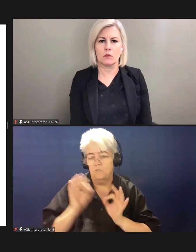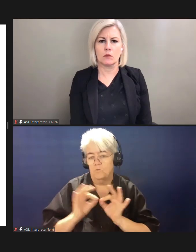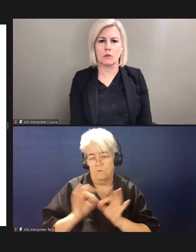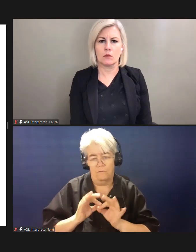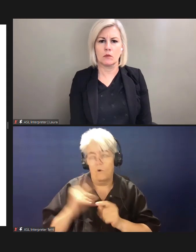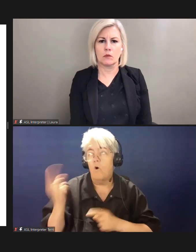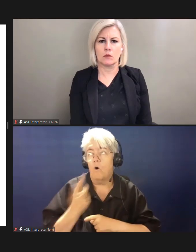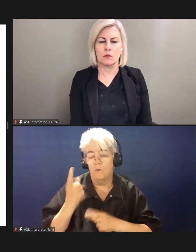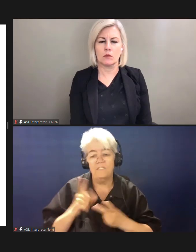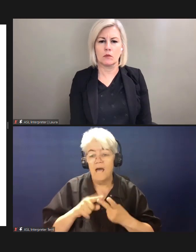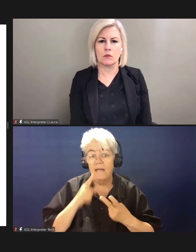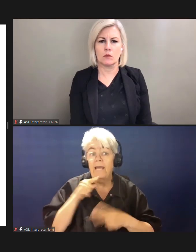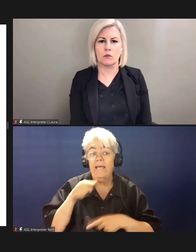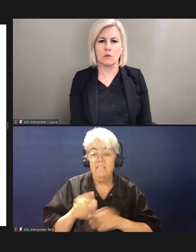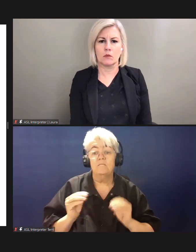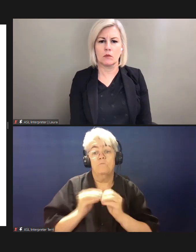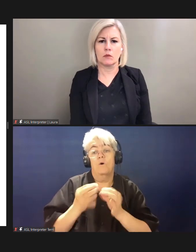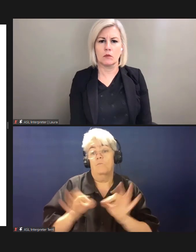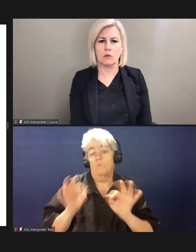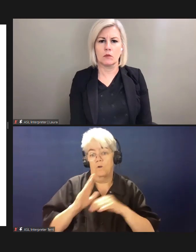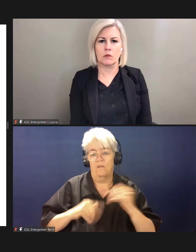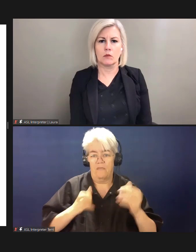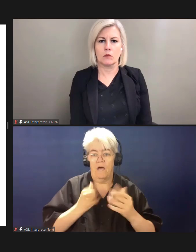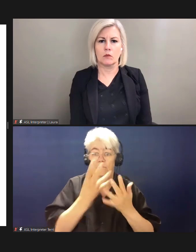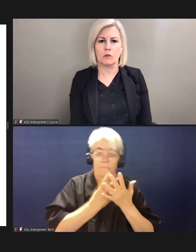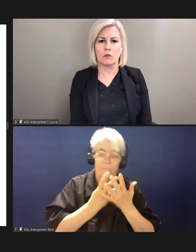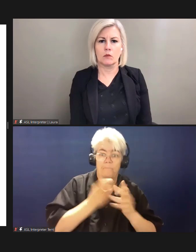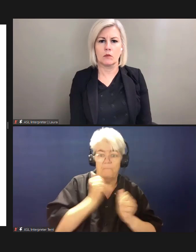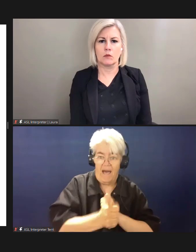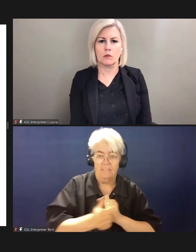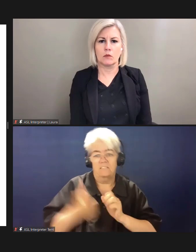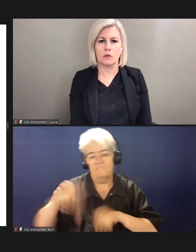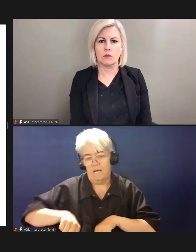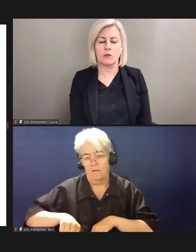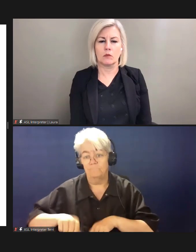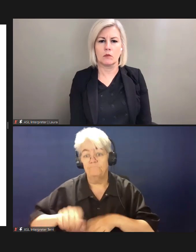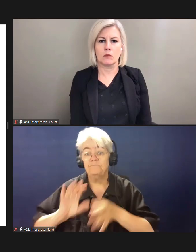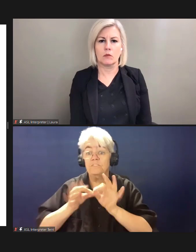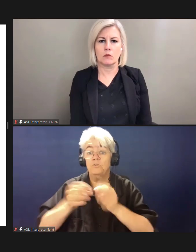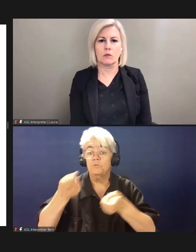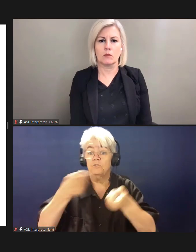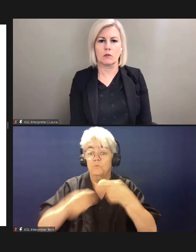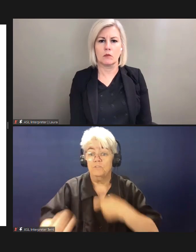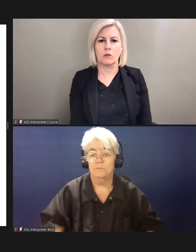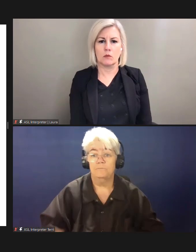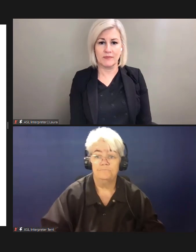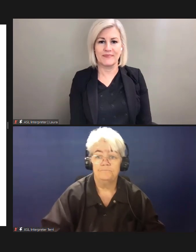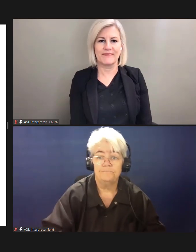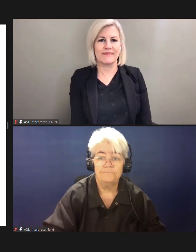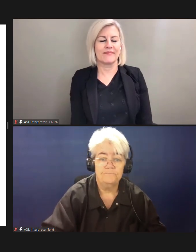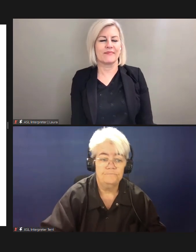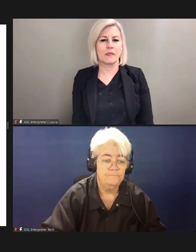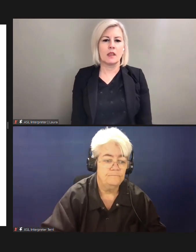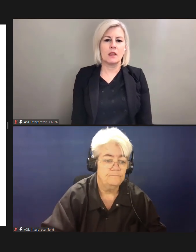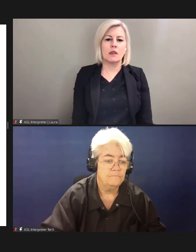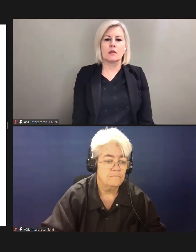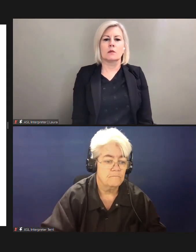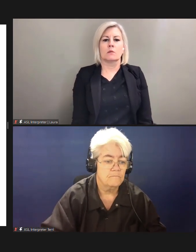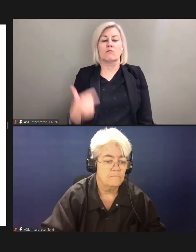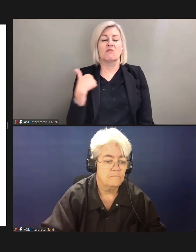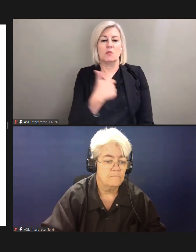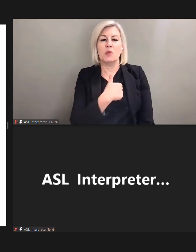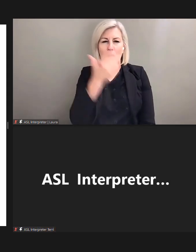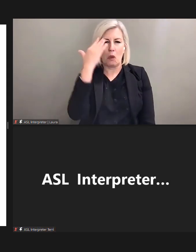and it overrides a passing screening results. All right, so we know we have a number